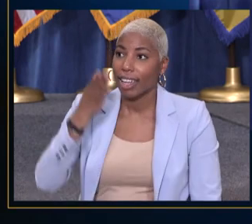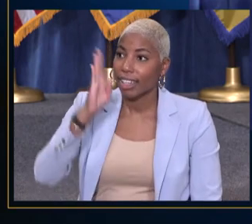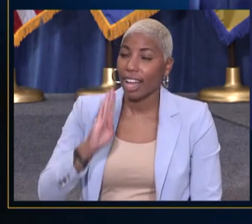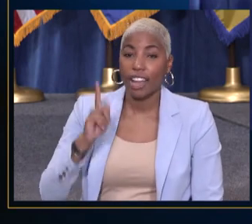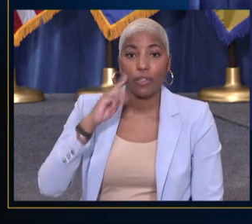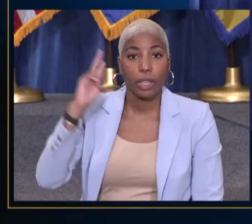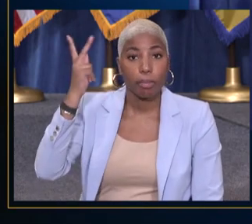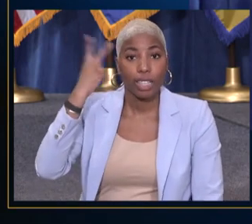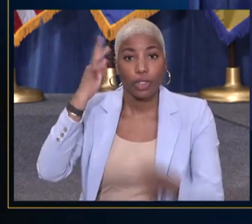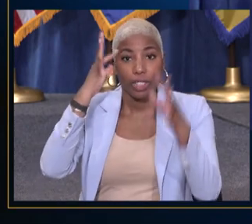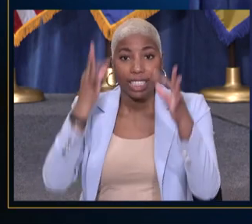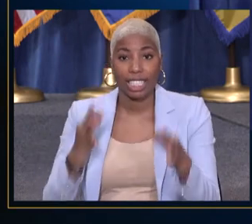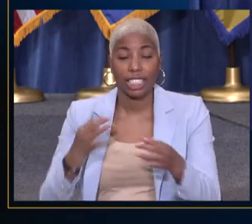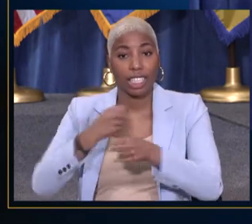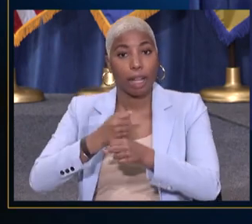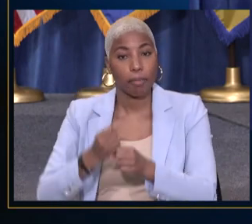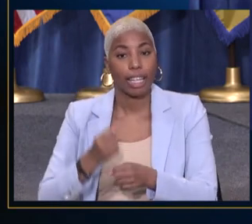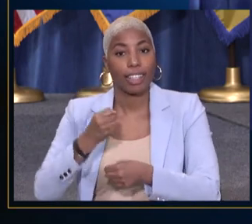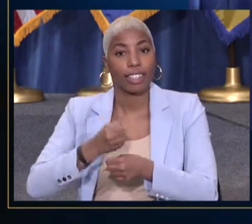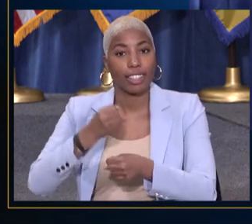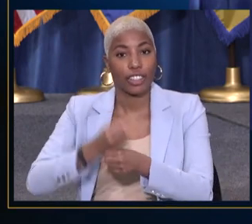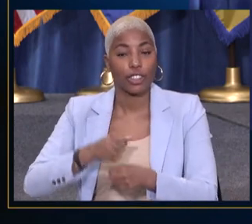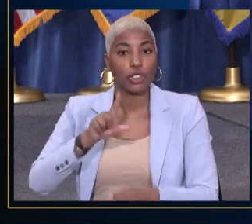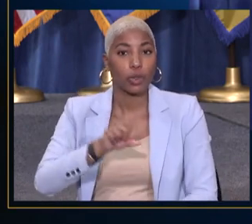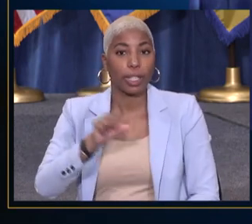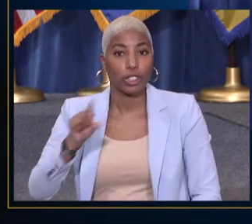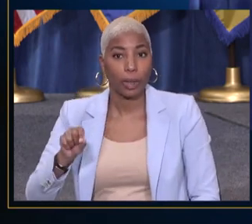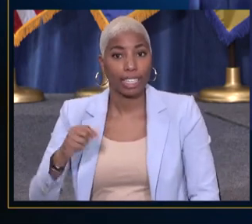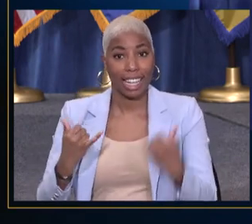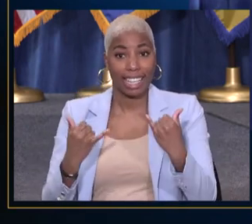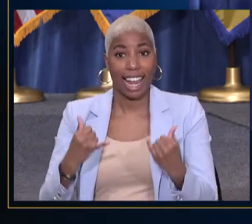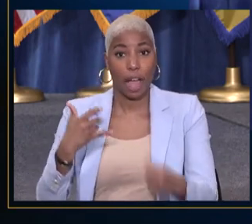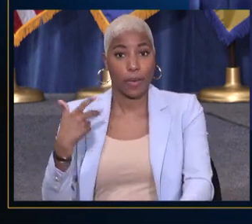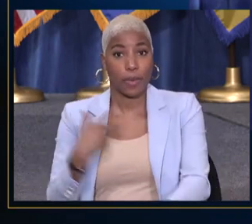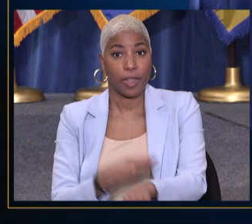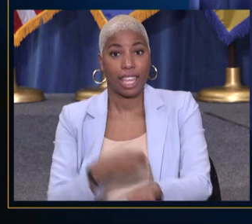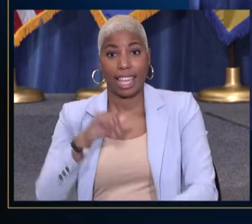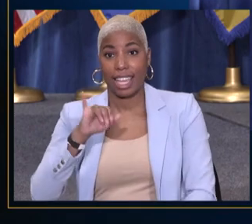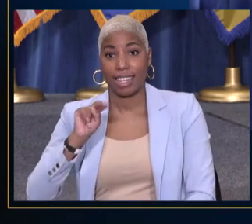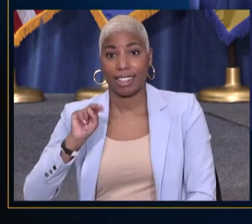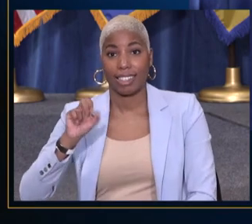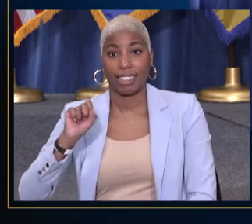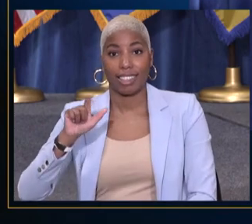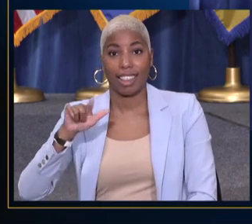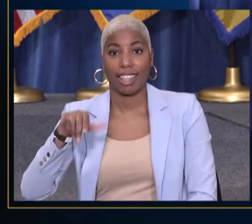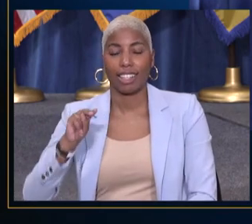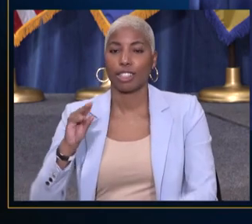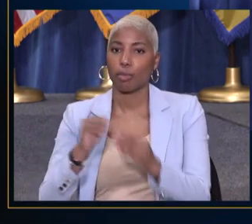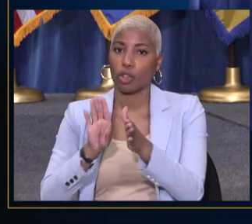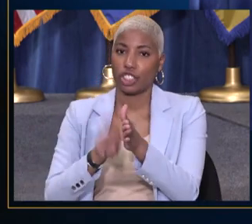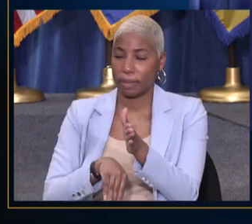political decision that was made in 2020. Now insulin is much, much cheaper.